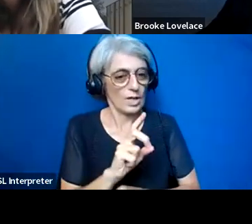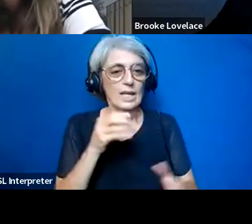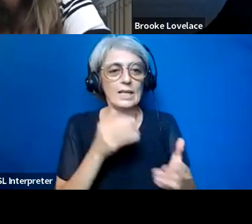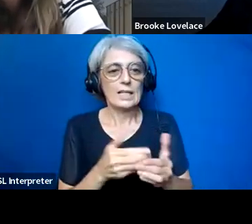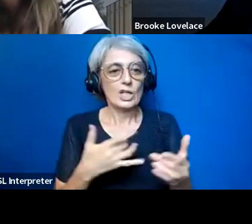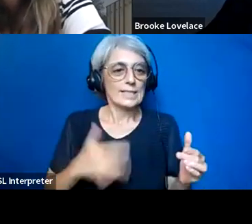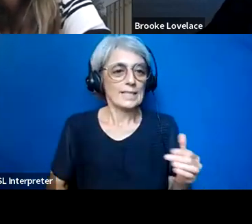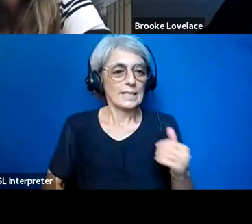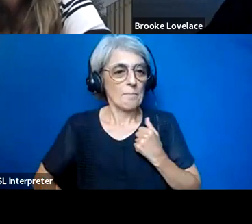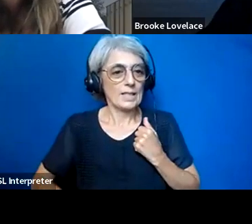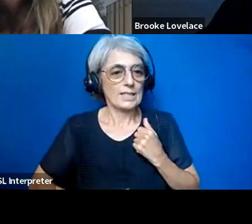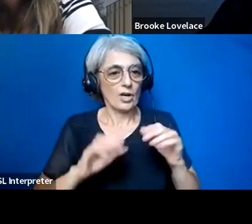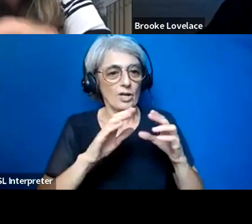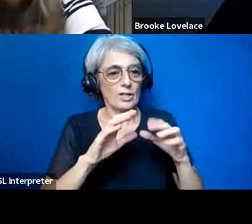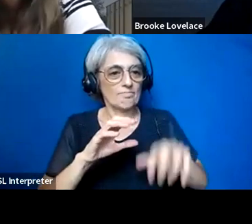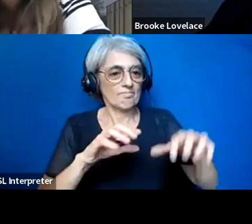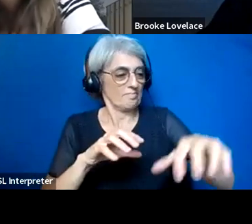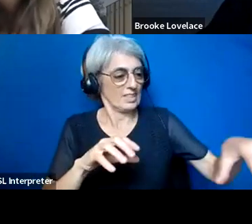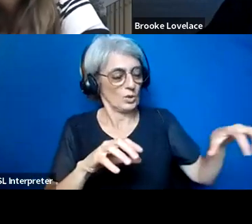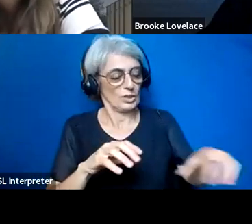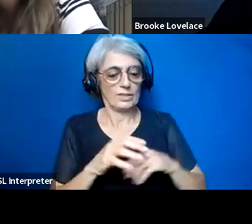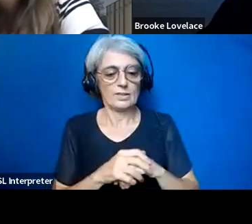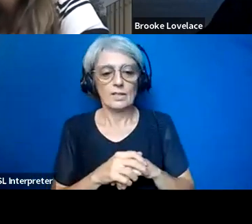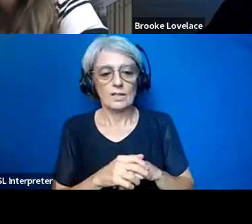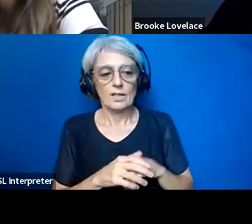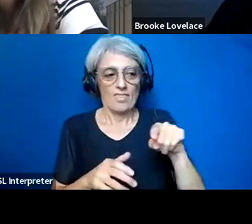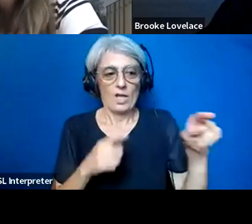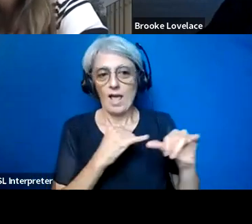do not have the same state laws we do. And that's a very big